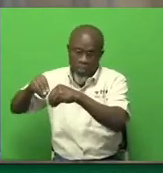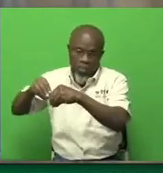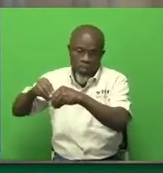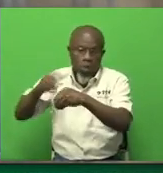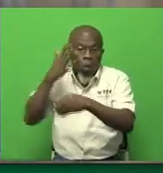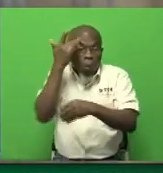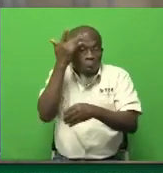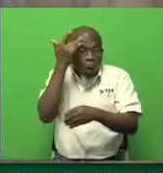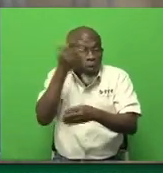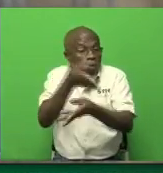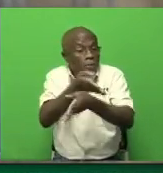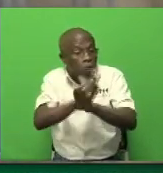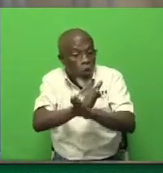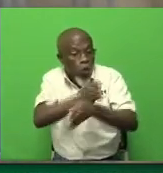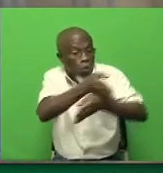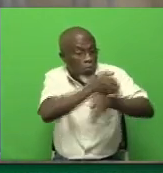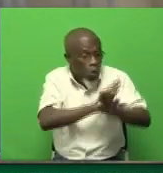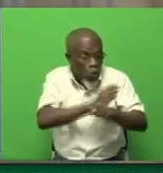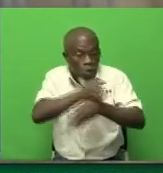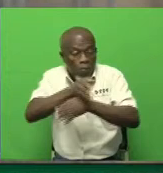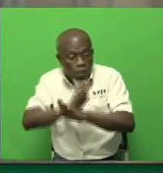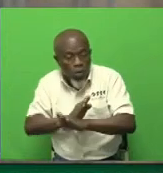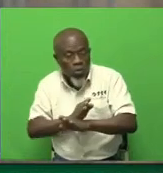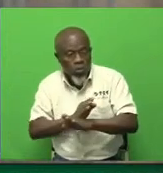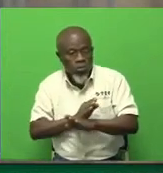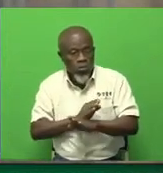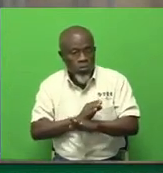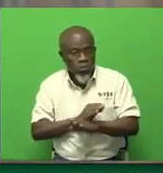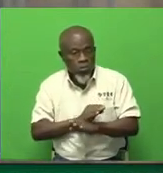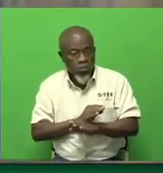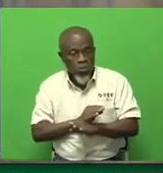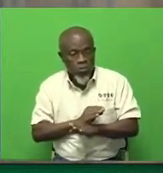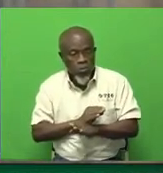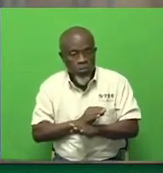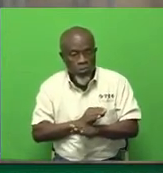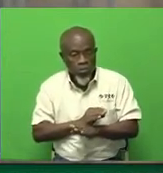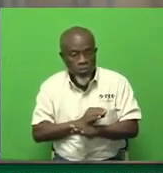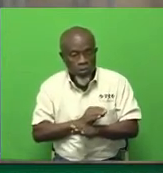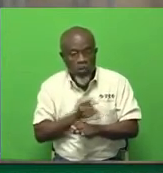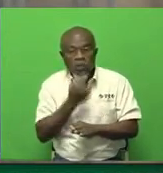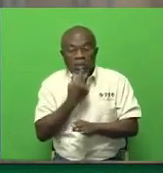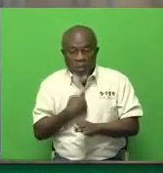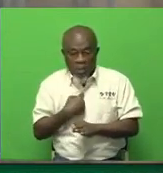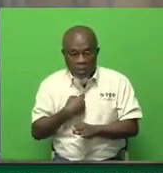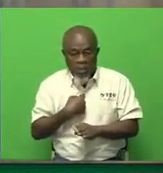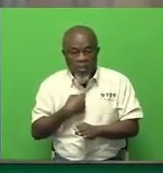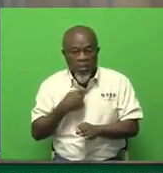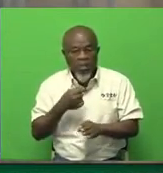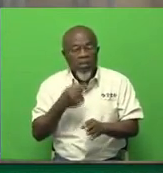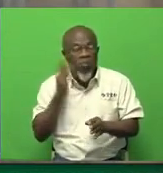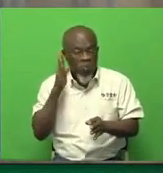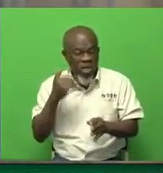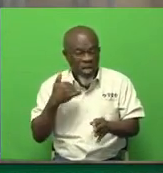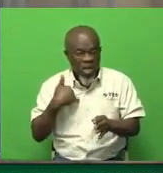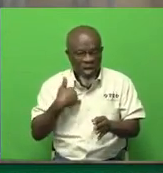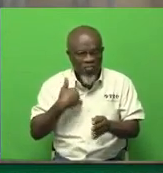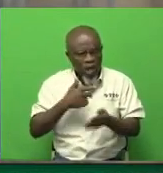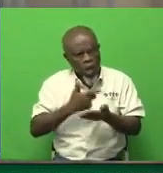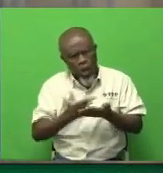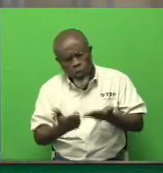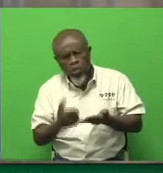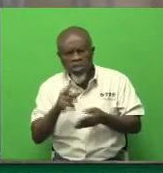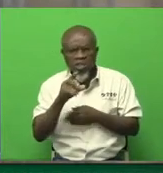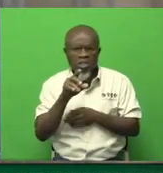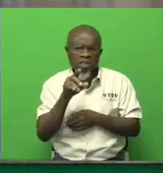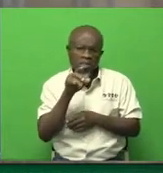boring 8.2 billion when you tell us that your deficit is 1.5 billion dollars and on top of that if my